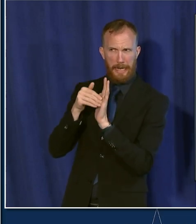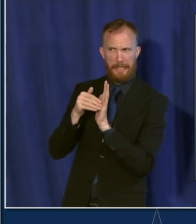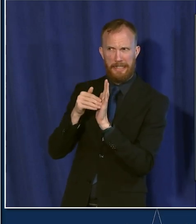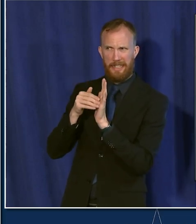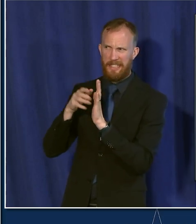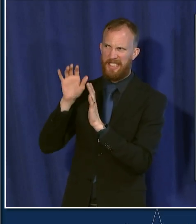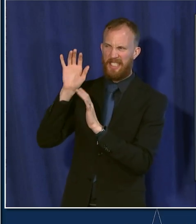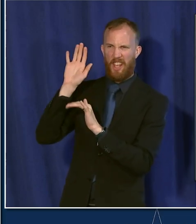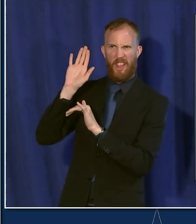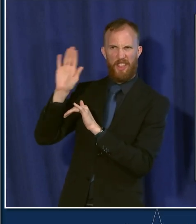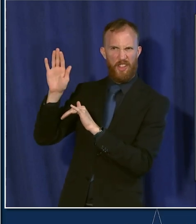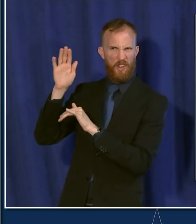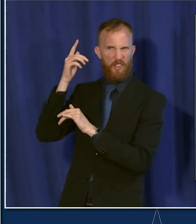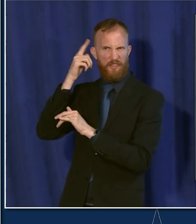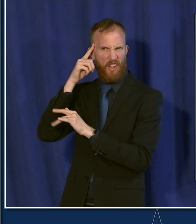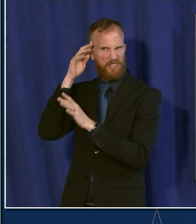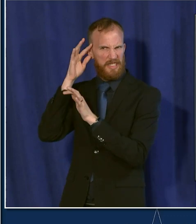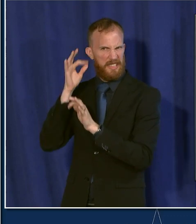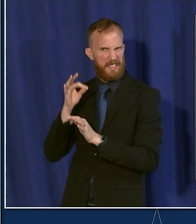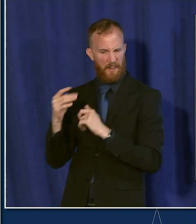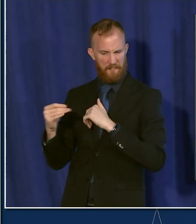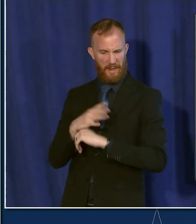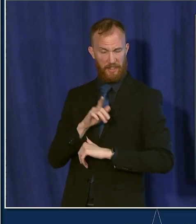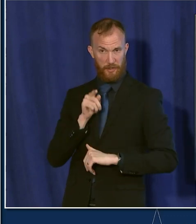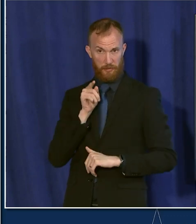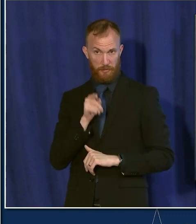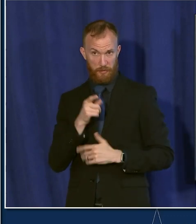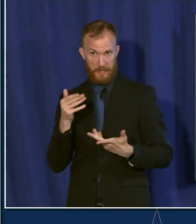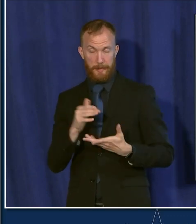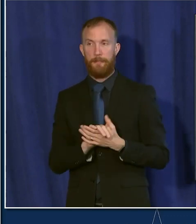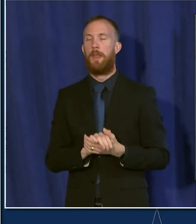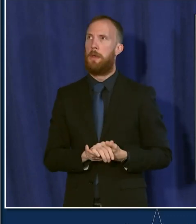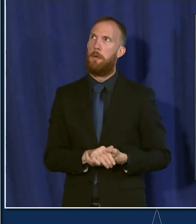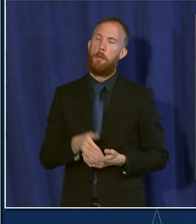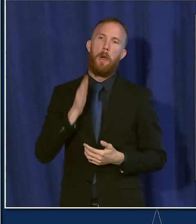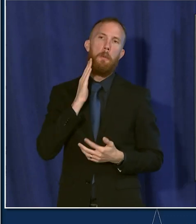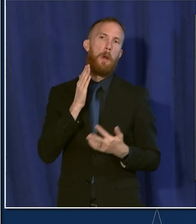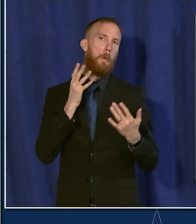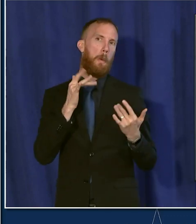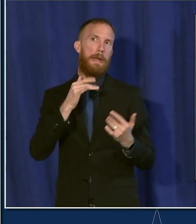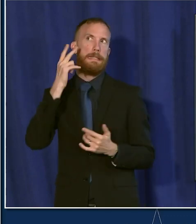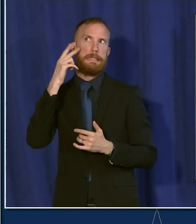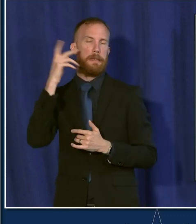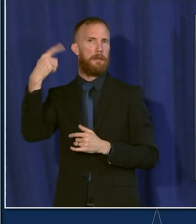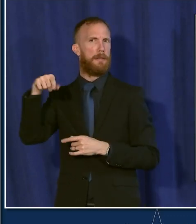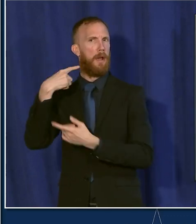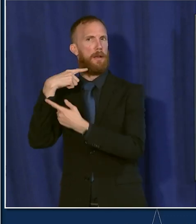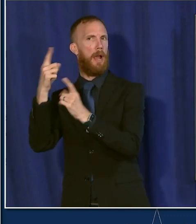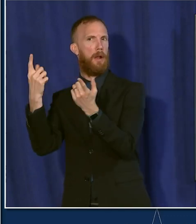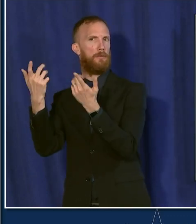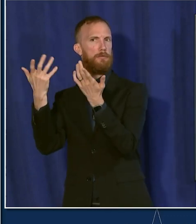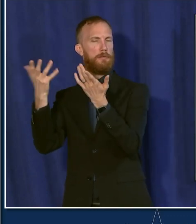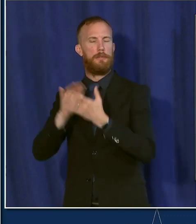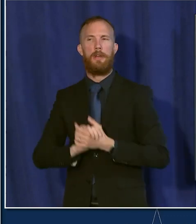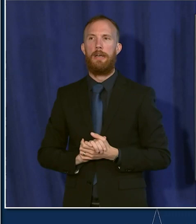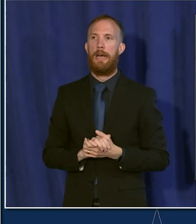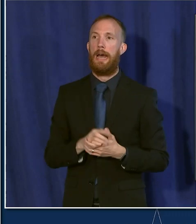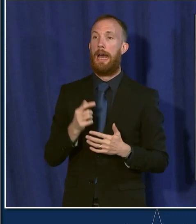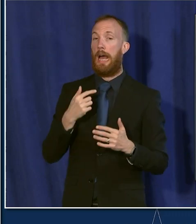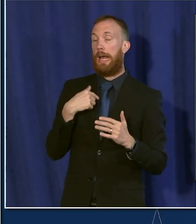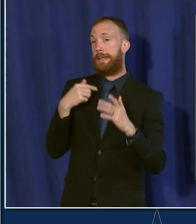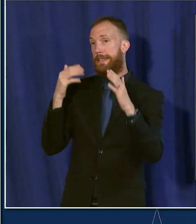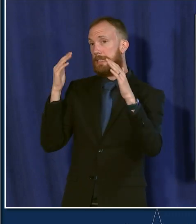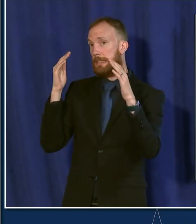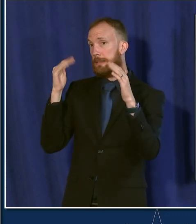here? Yeah, so certainly, we'll see what that formal announcement is. I would expect,